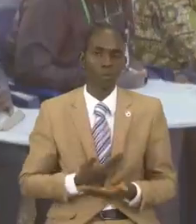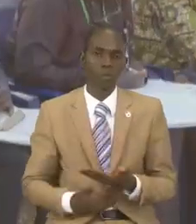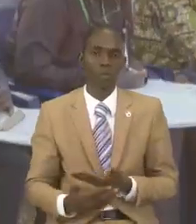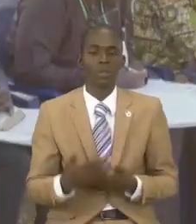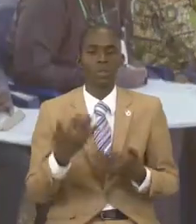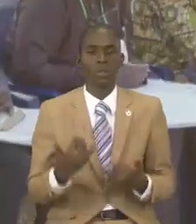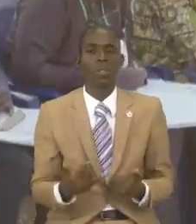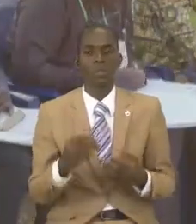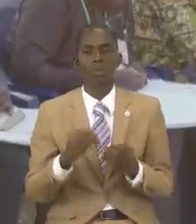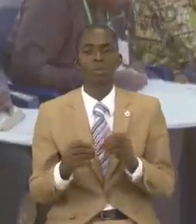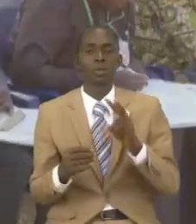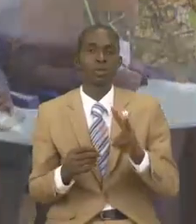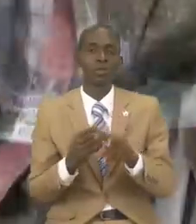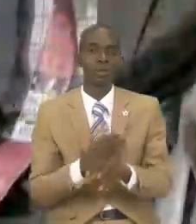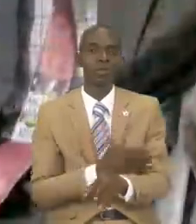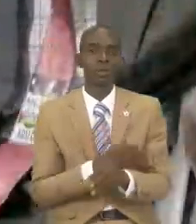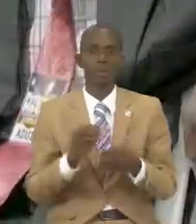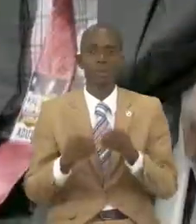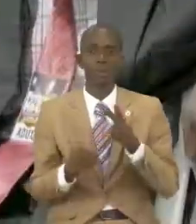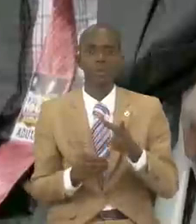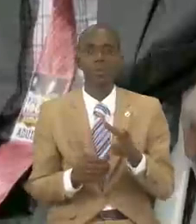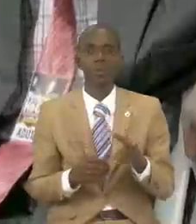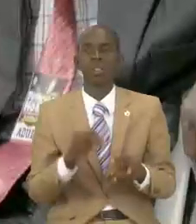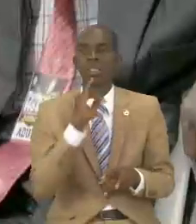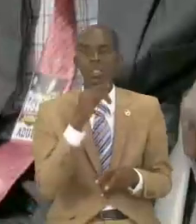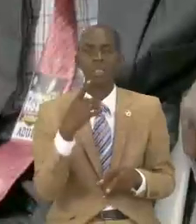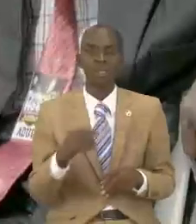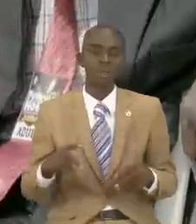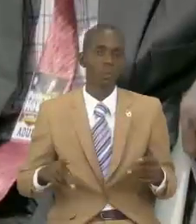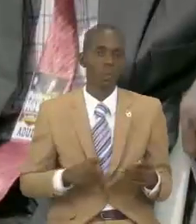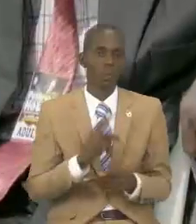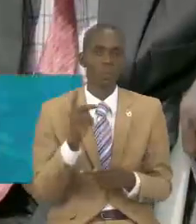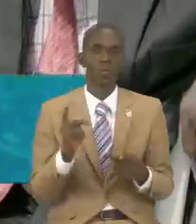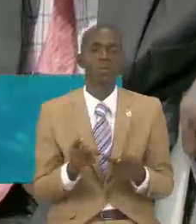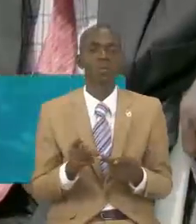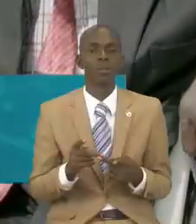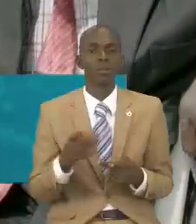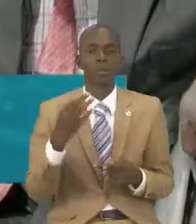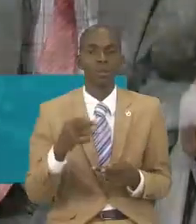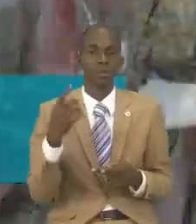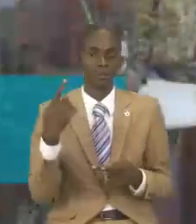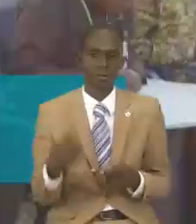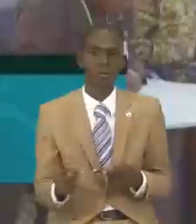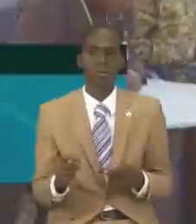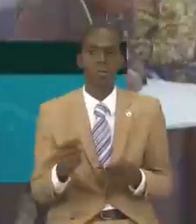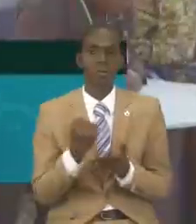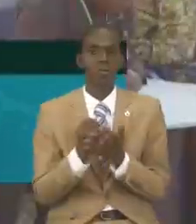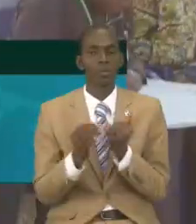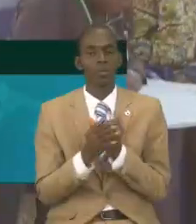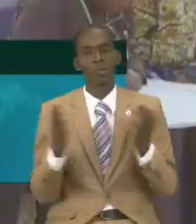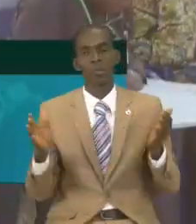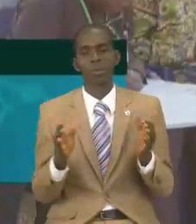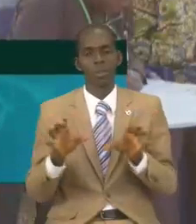number two. Number two is the perfection of the crucified. Did he do